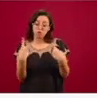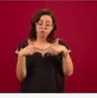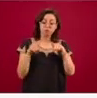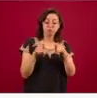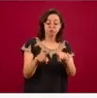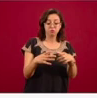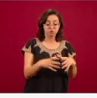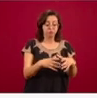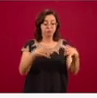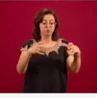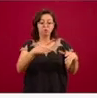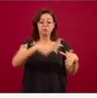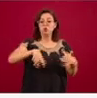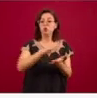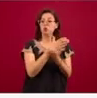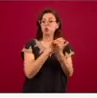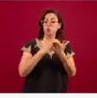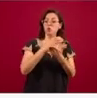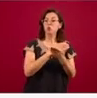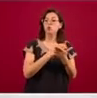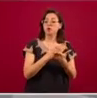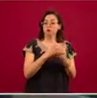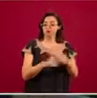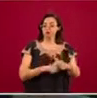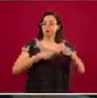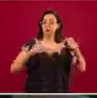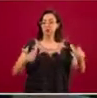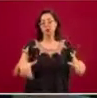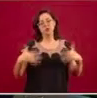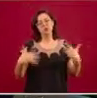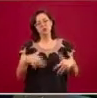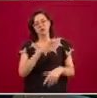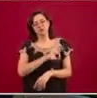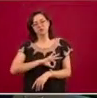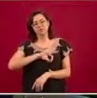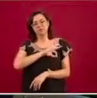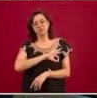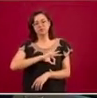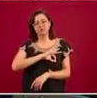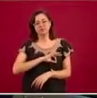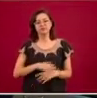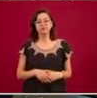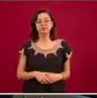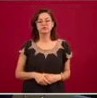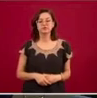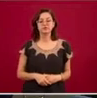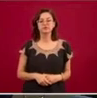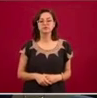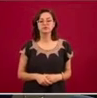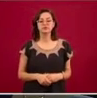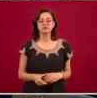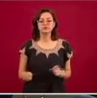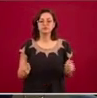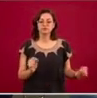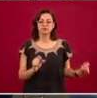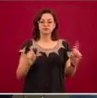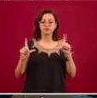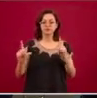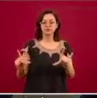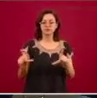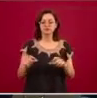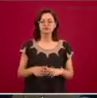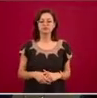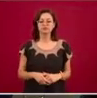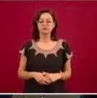the epidemic moves forward and we continue to see an increase in the number of infected cases, we